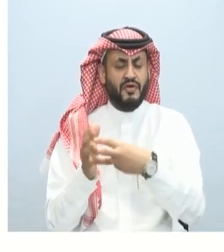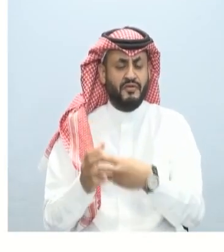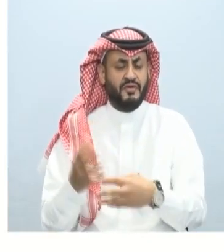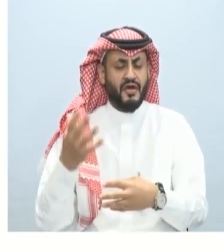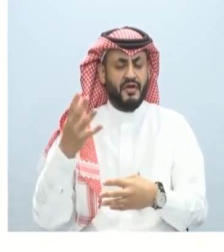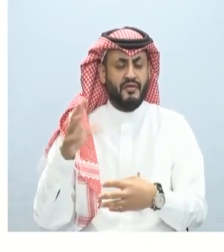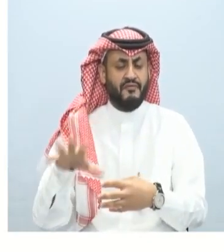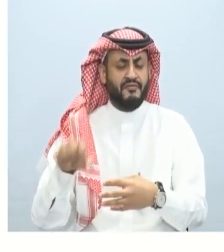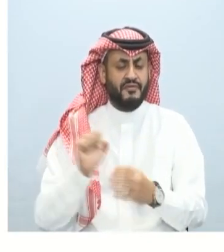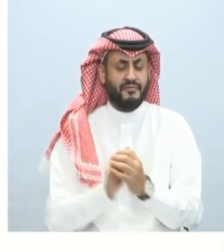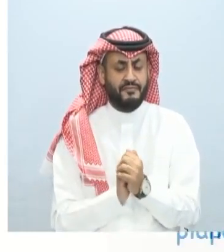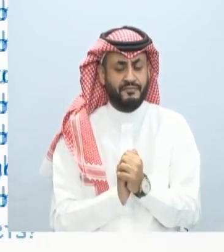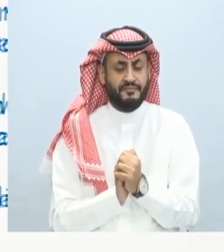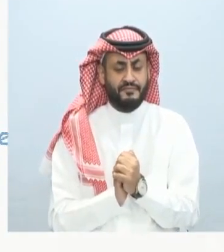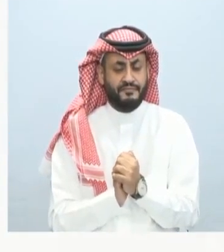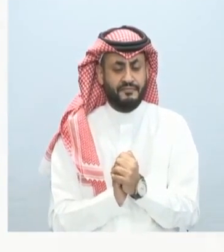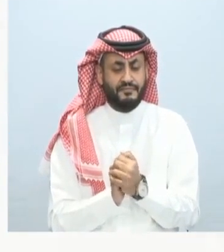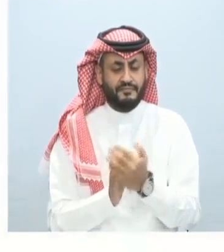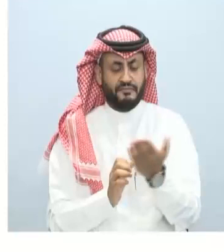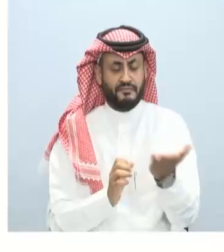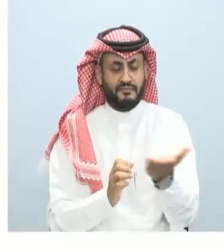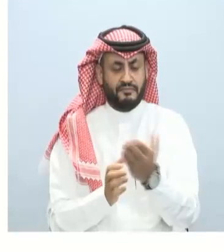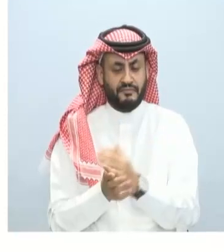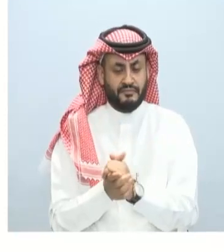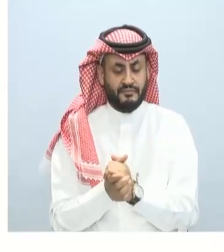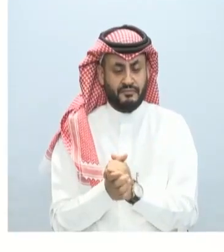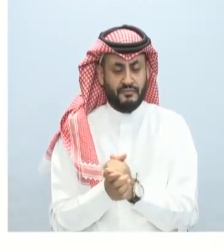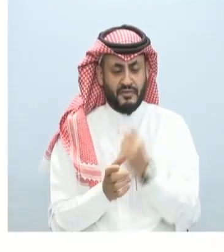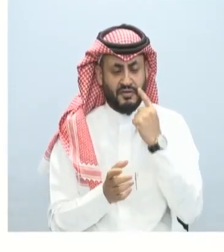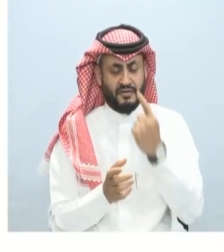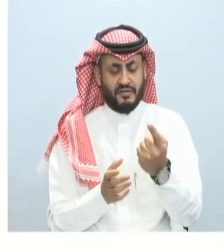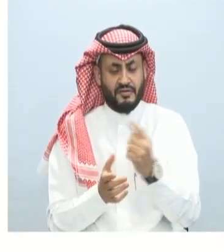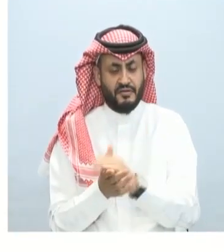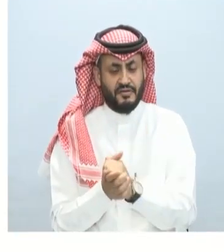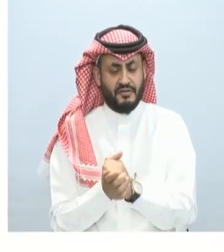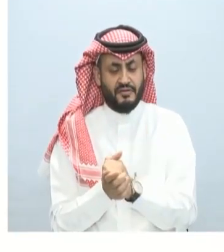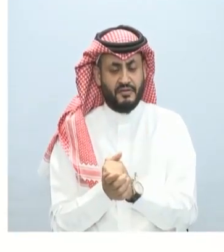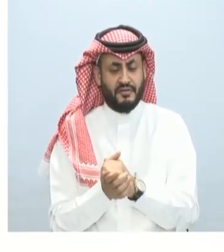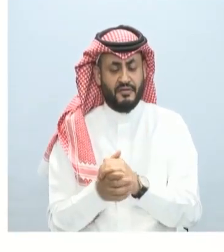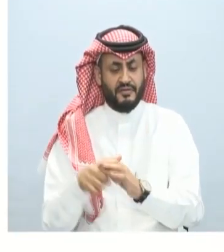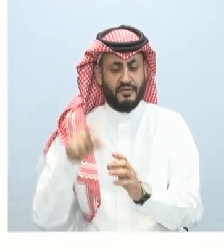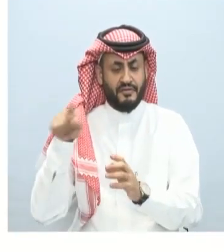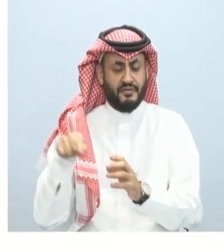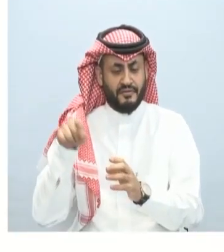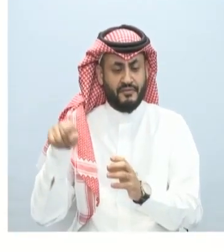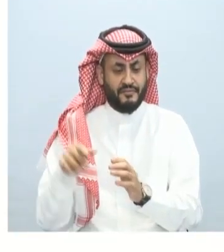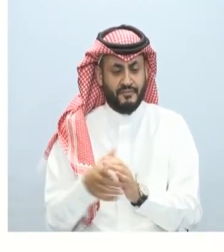2015. So, what do we have here? Now we are going to just see the questions that we have. Now we're going to answer them.